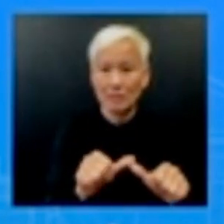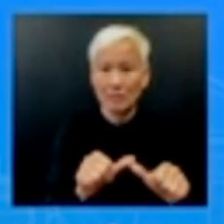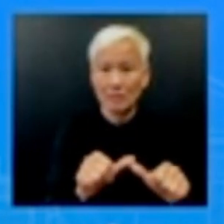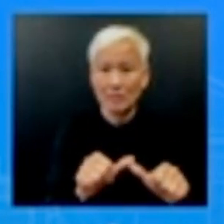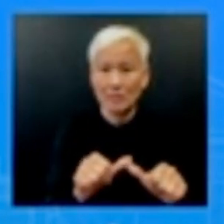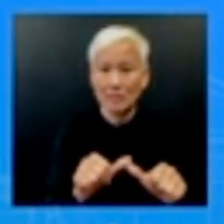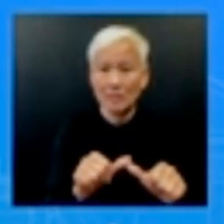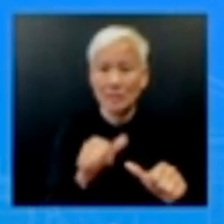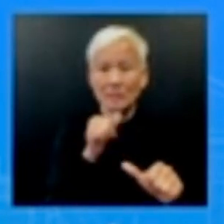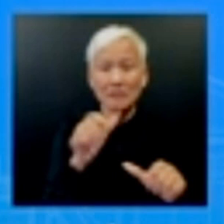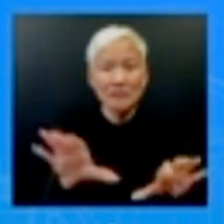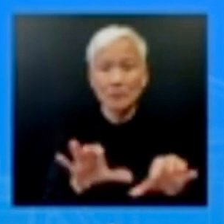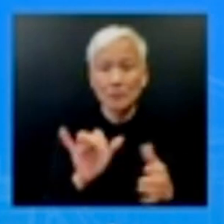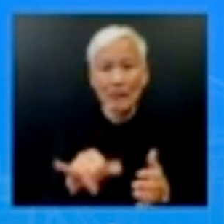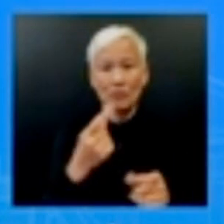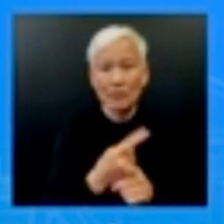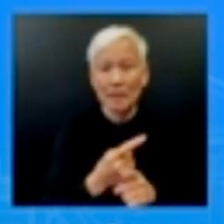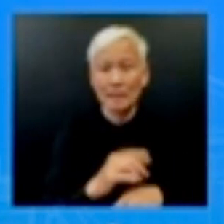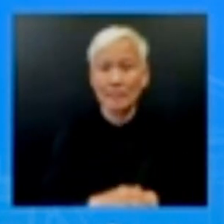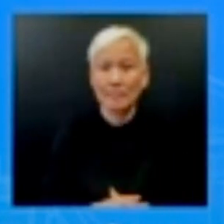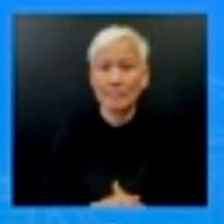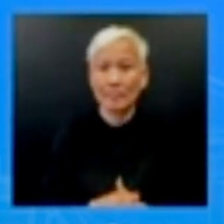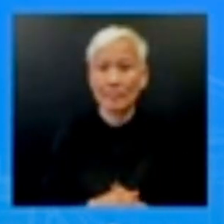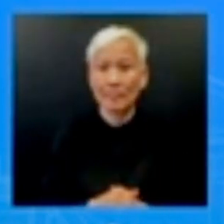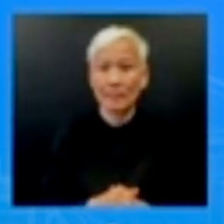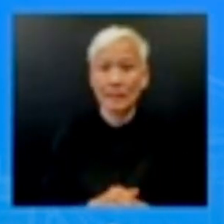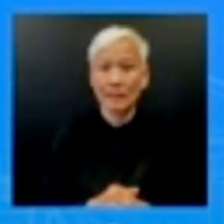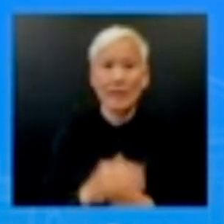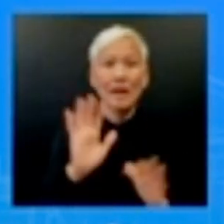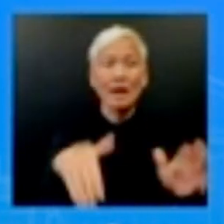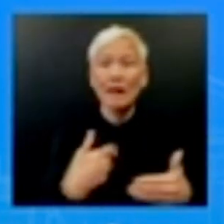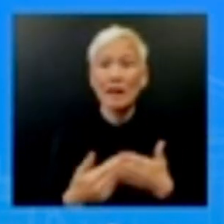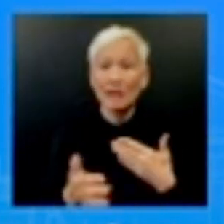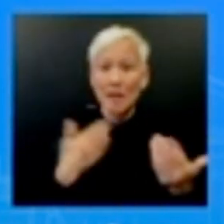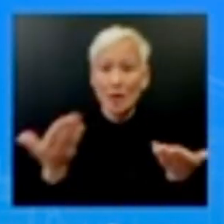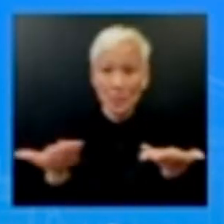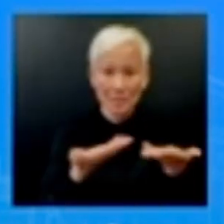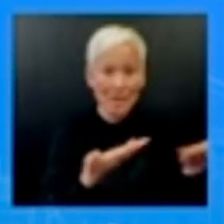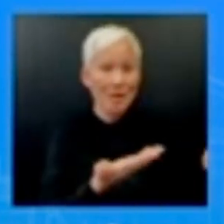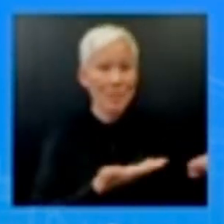guys. Welcome. Welcome to the press briefing room. Okay.